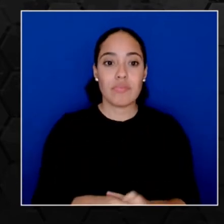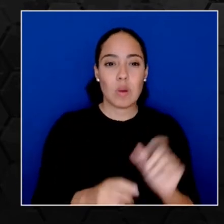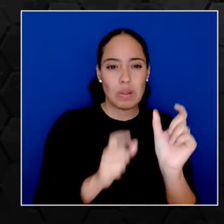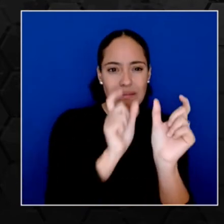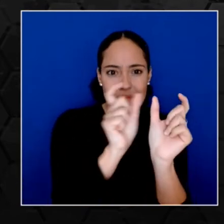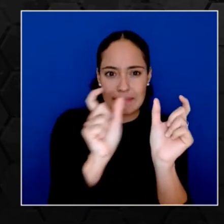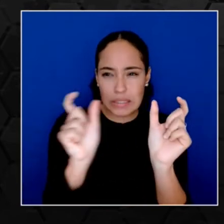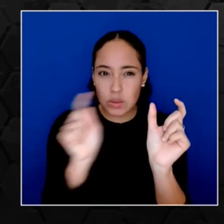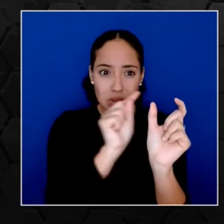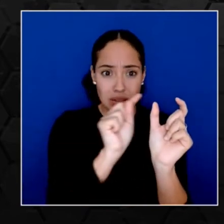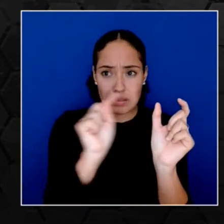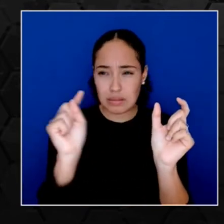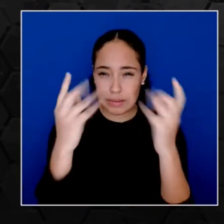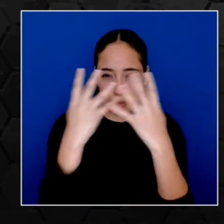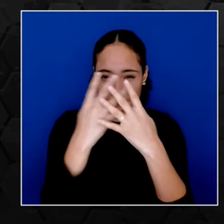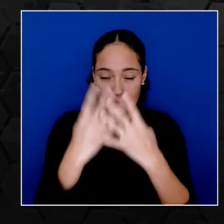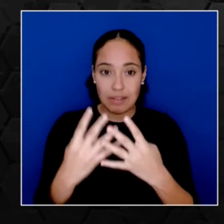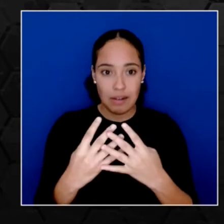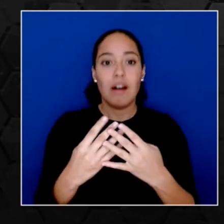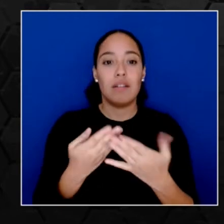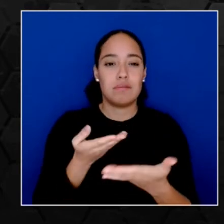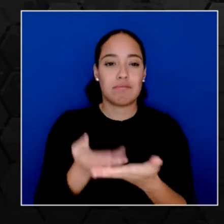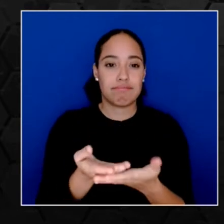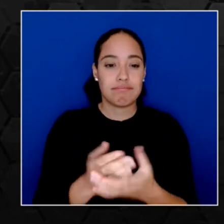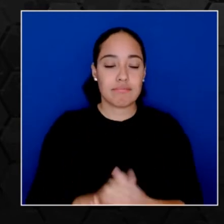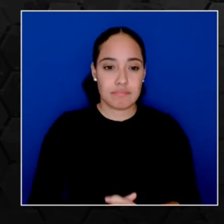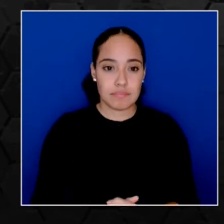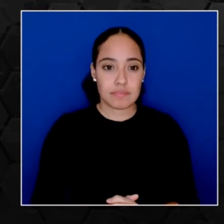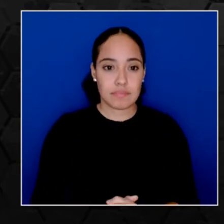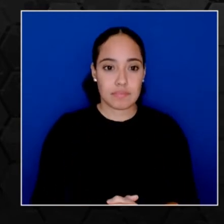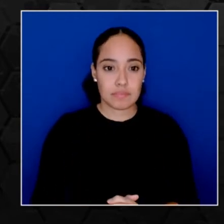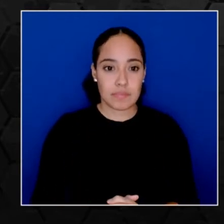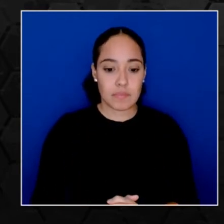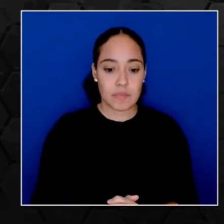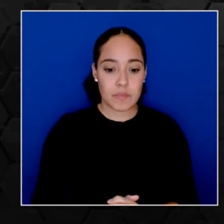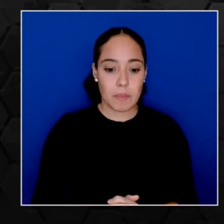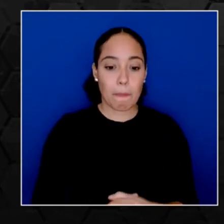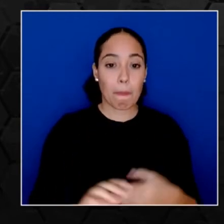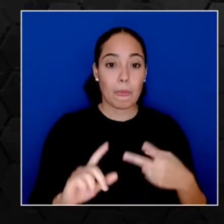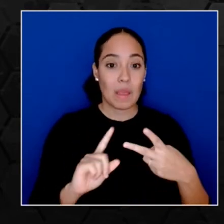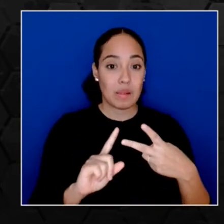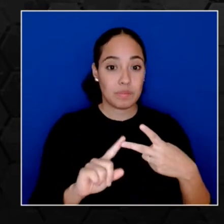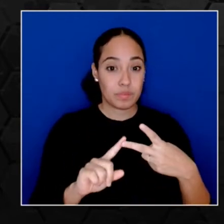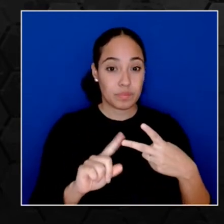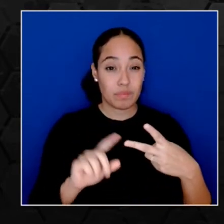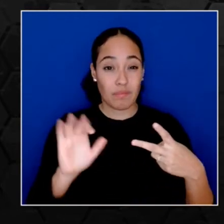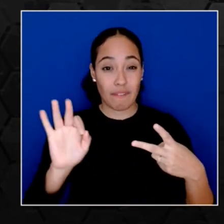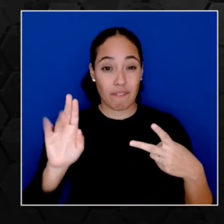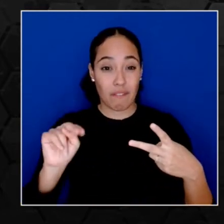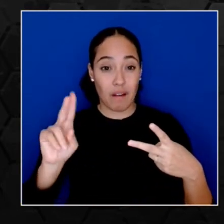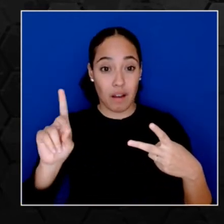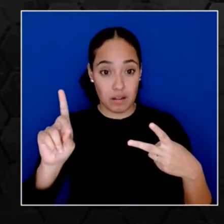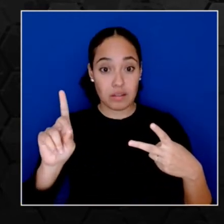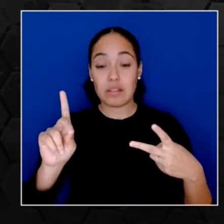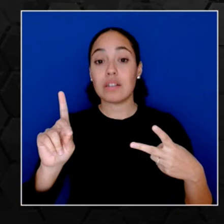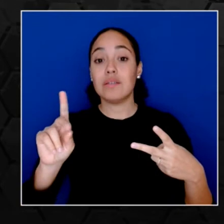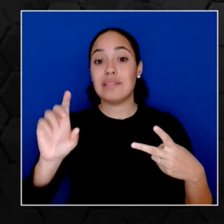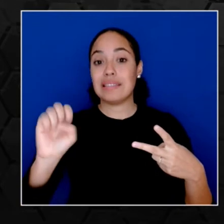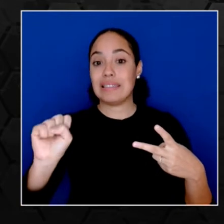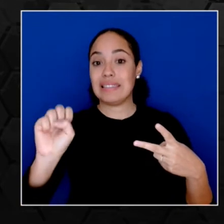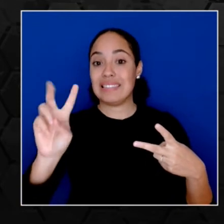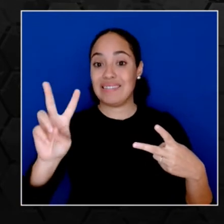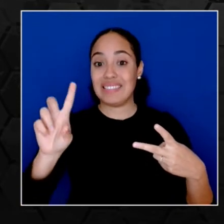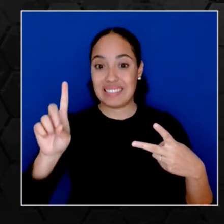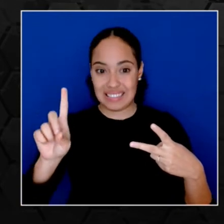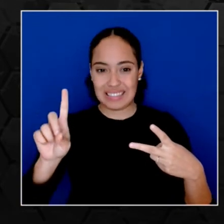algorithm. So but coming to the Funk SVD algorithm, this is you can have null values in that. So it is just based on the